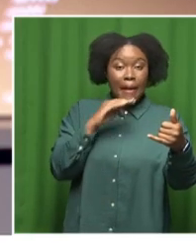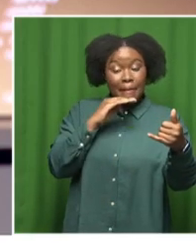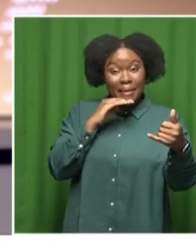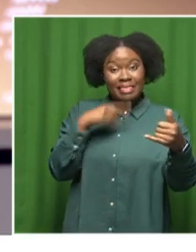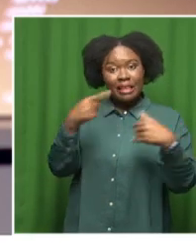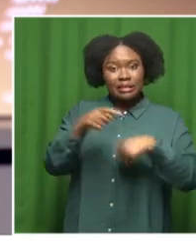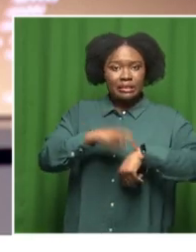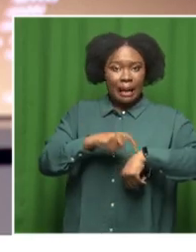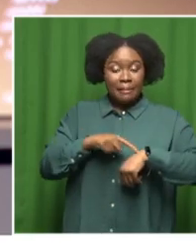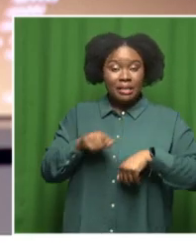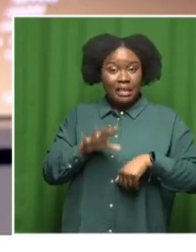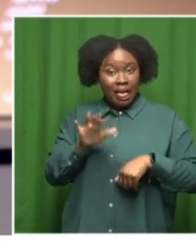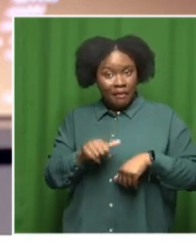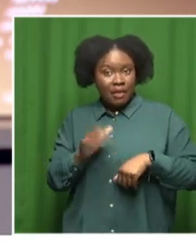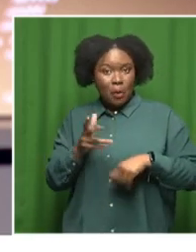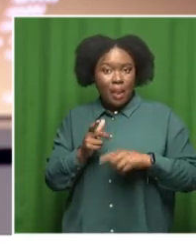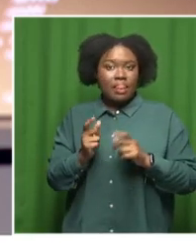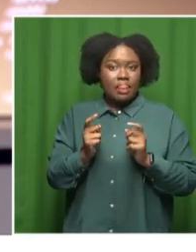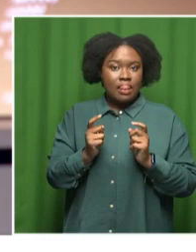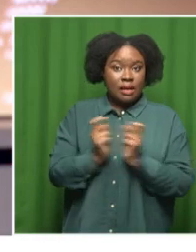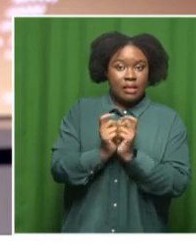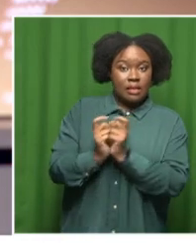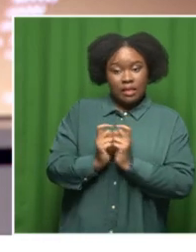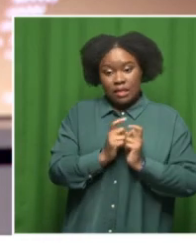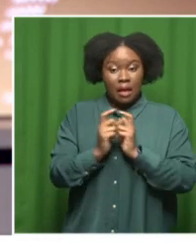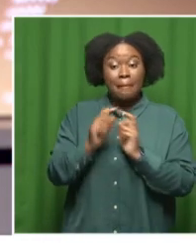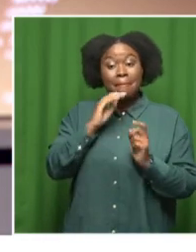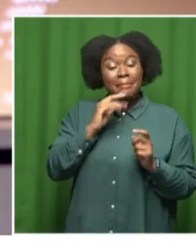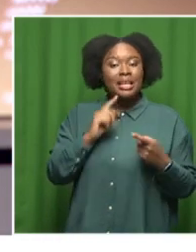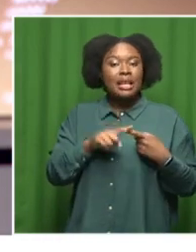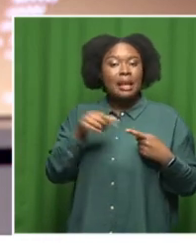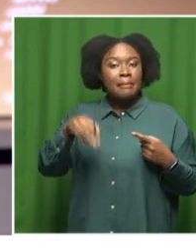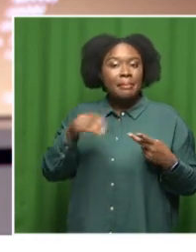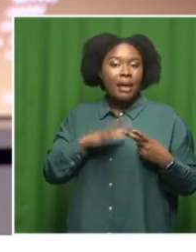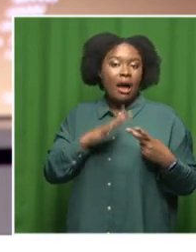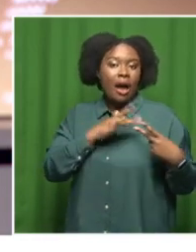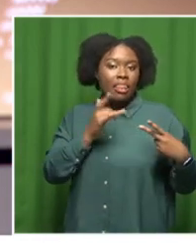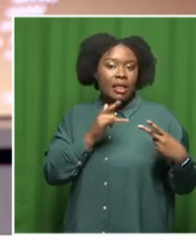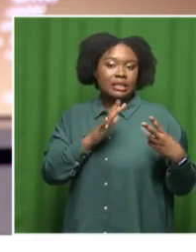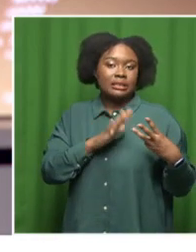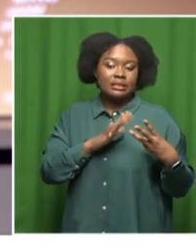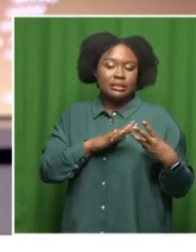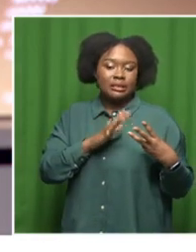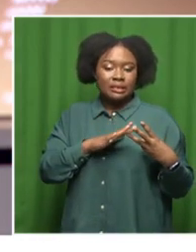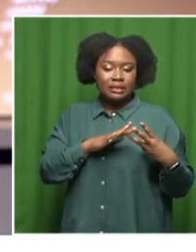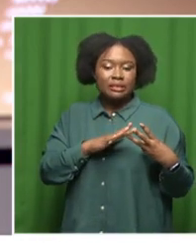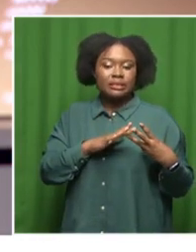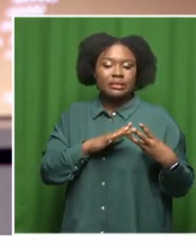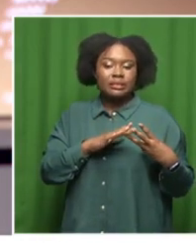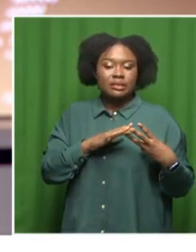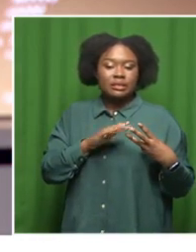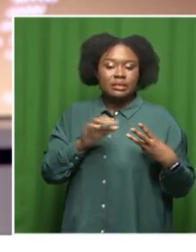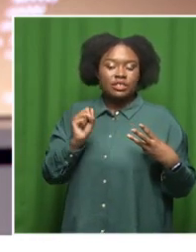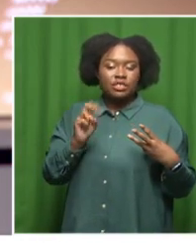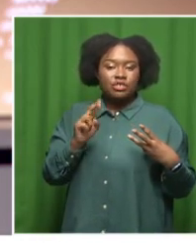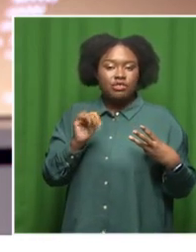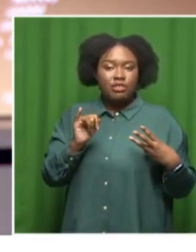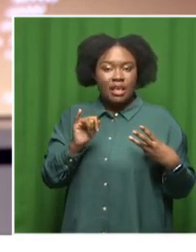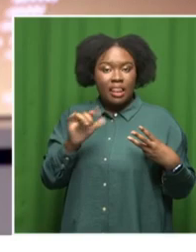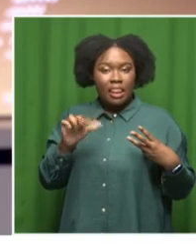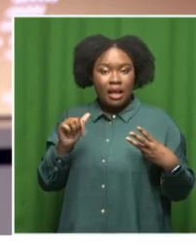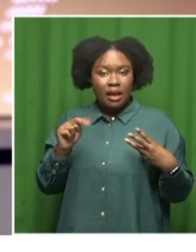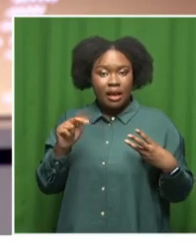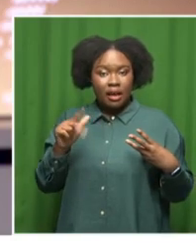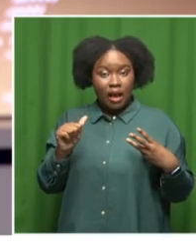so you're looking at Namibia, Sri Lanka, and perhaps Ireland to be the 3 big sides that will make it out of that